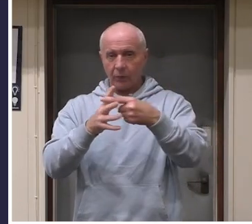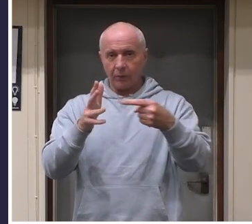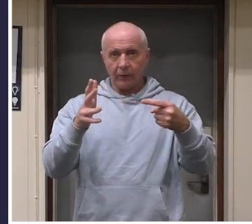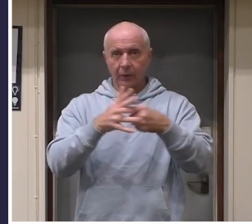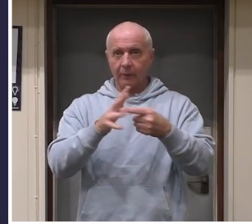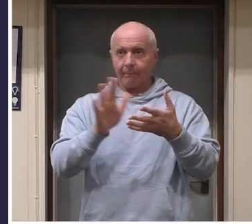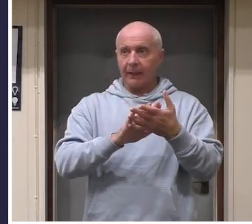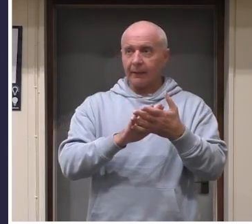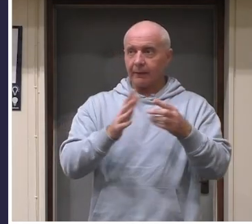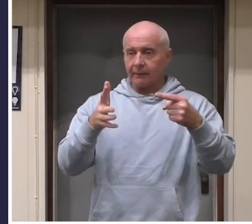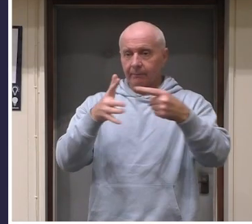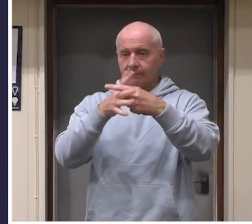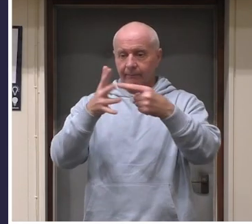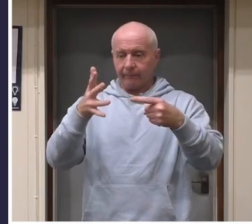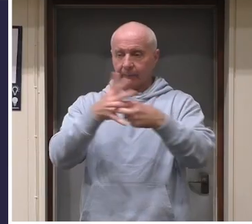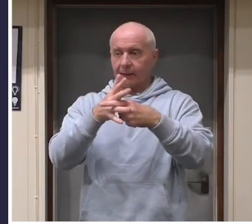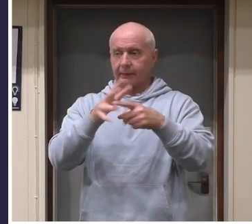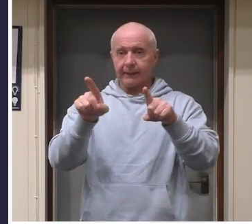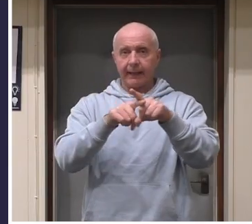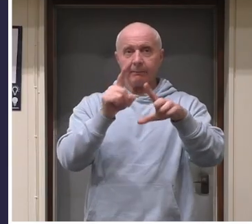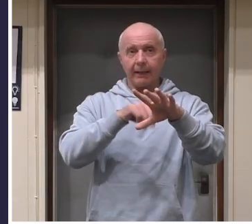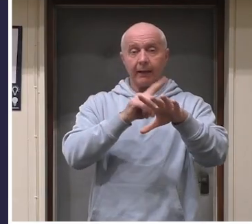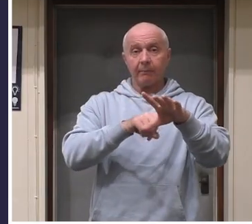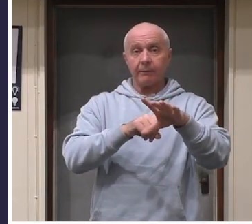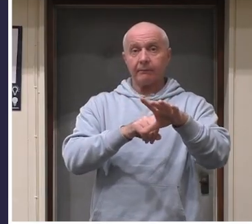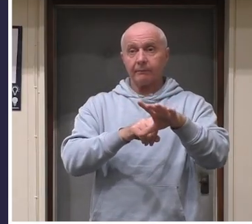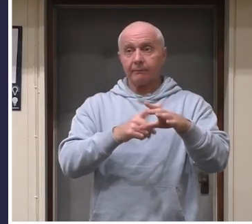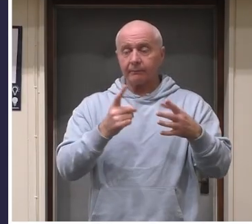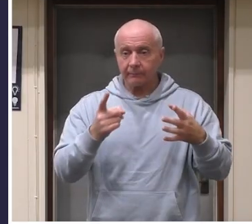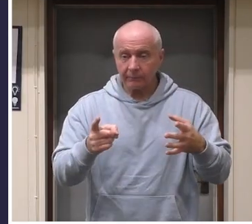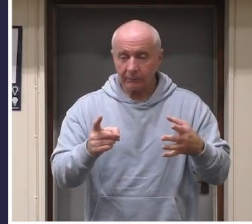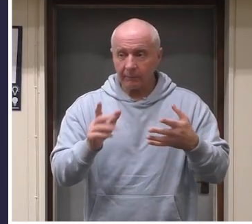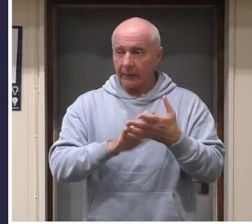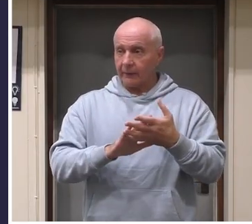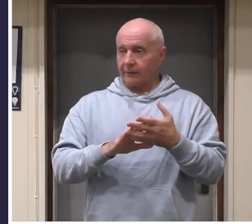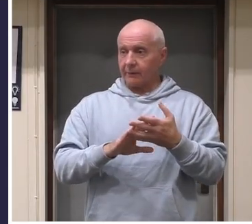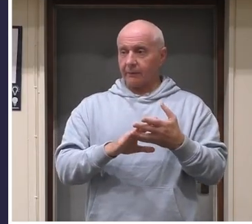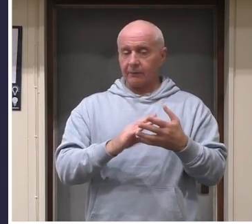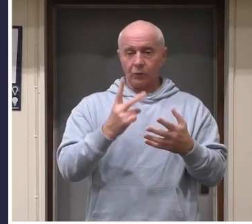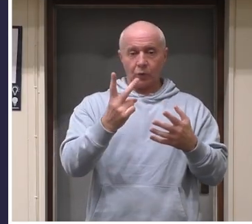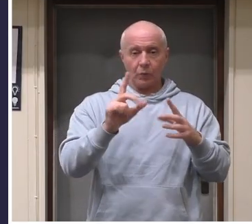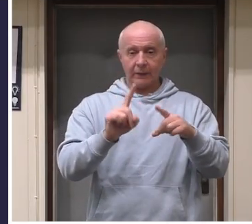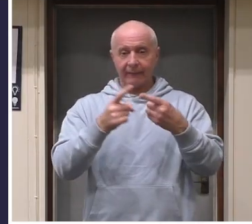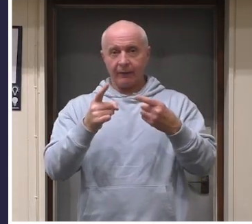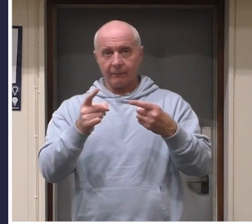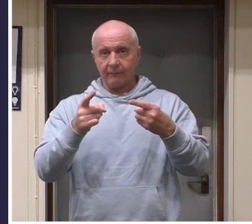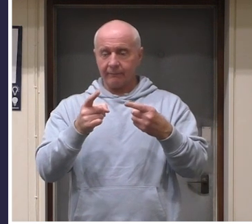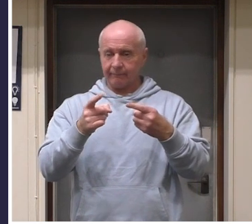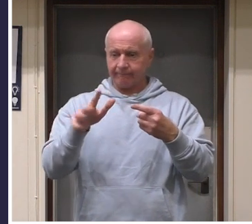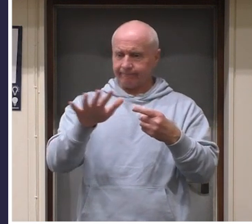in both places, the top slit and the bottom slit, at the same time. It's a superposition of being in two different positions at the same